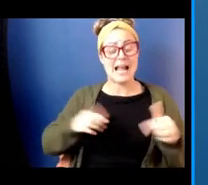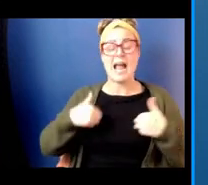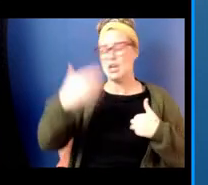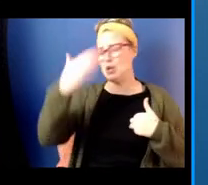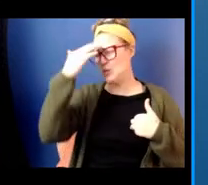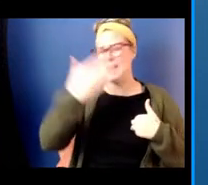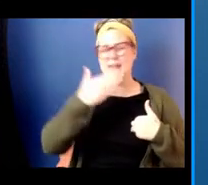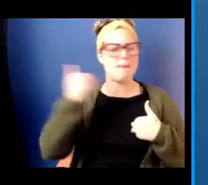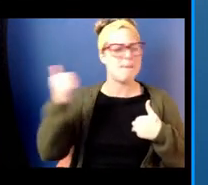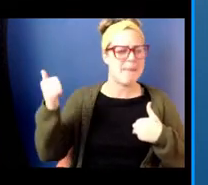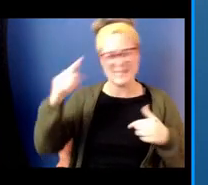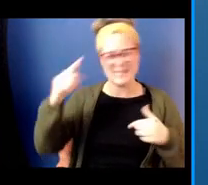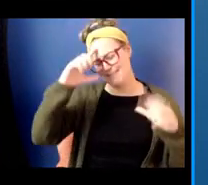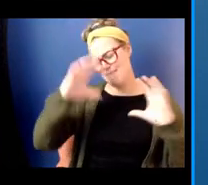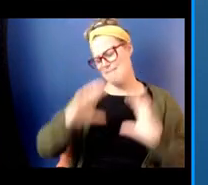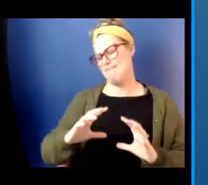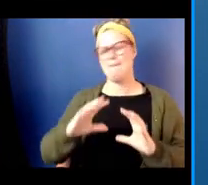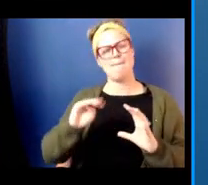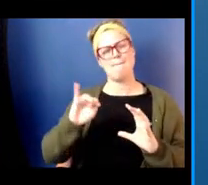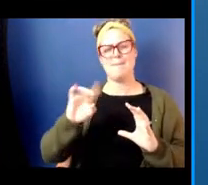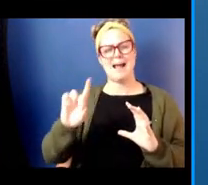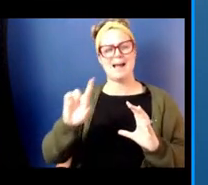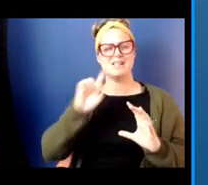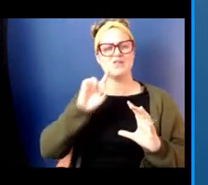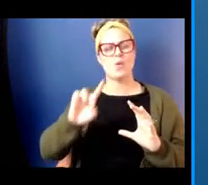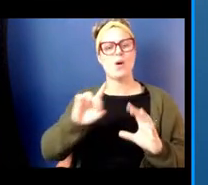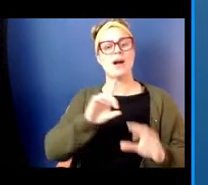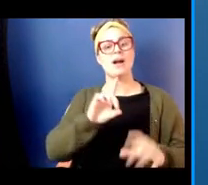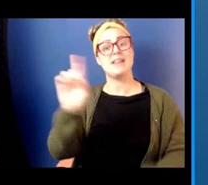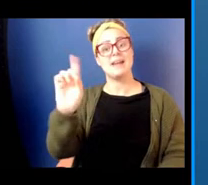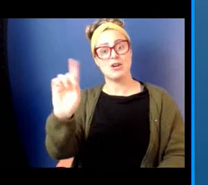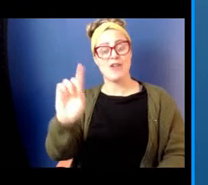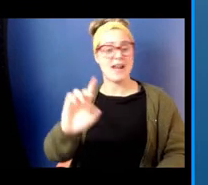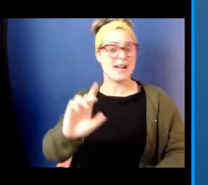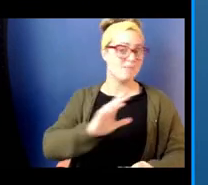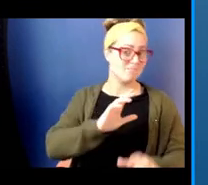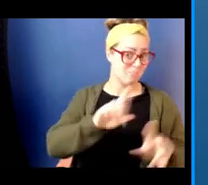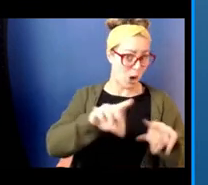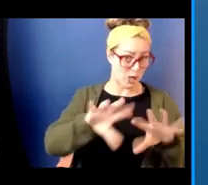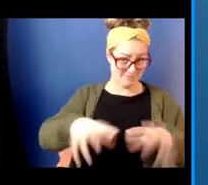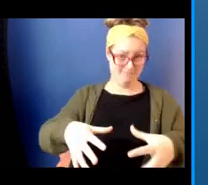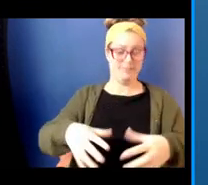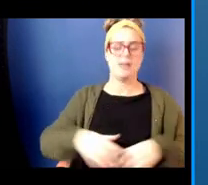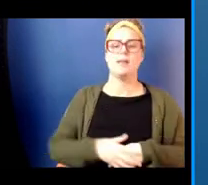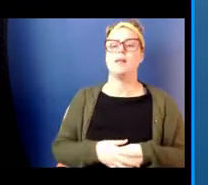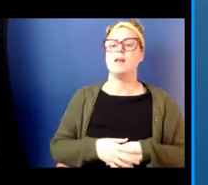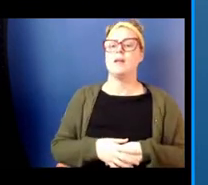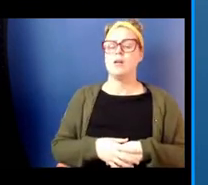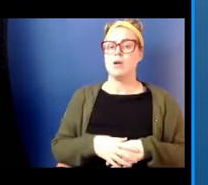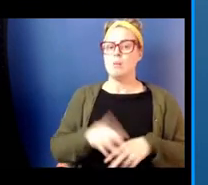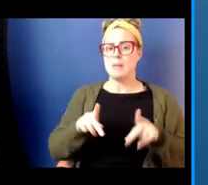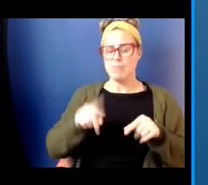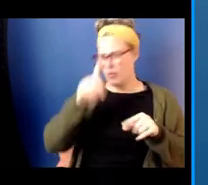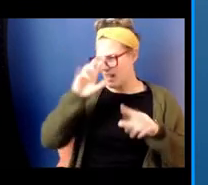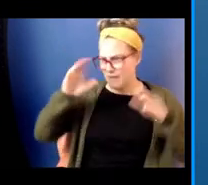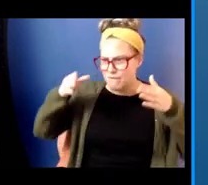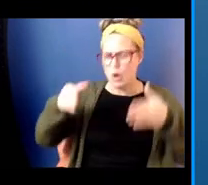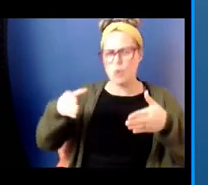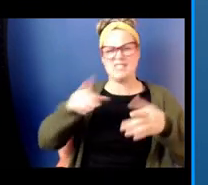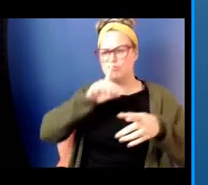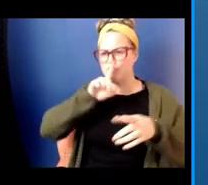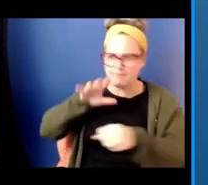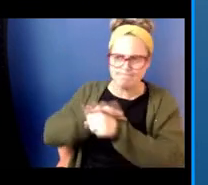Party Minds that are focused on being good stewards of this party Minds that are